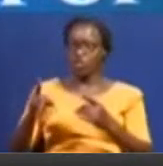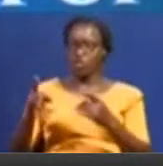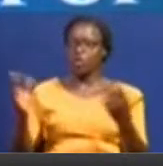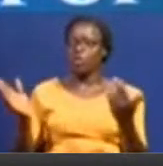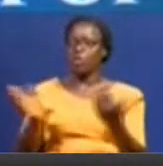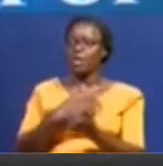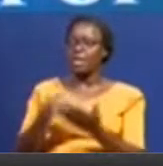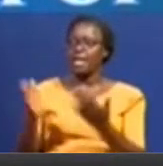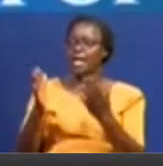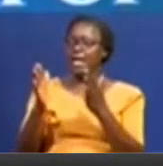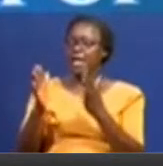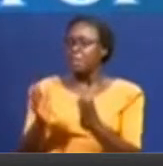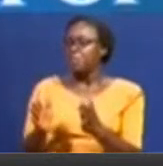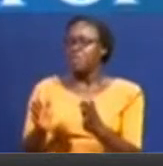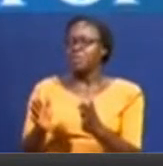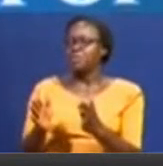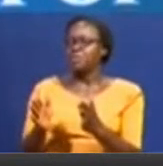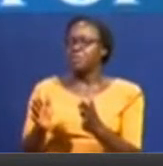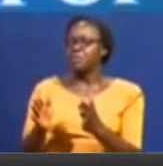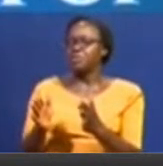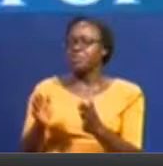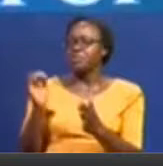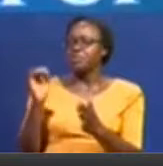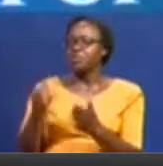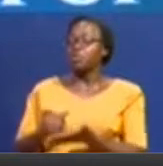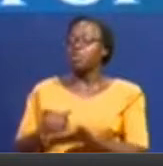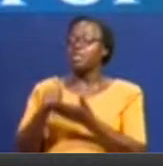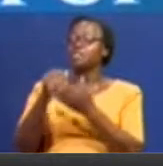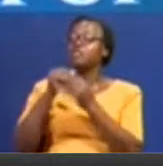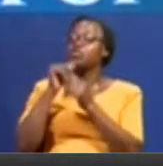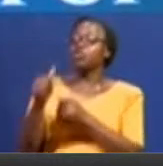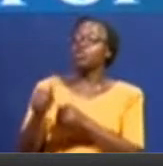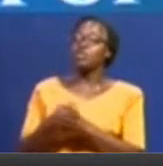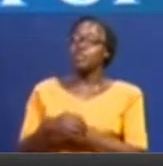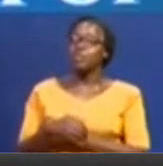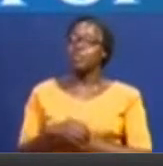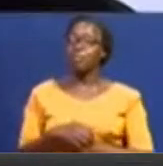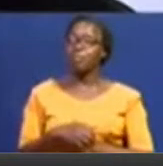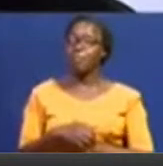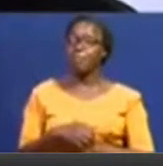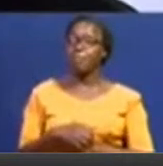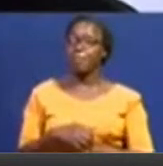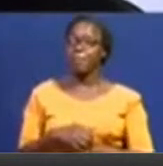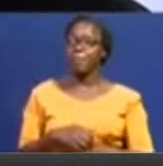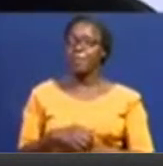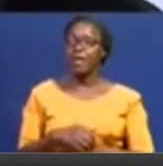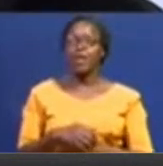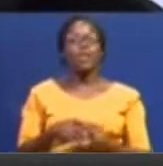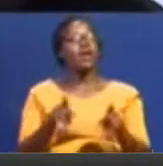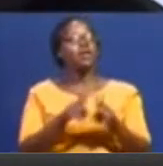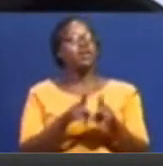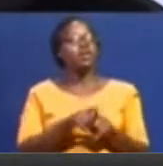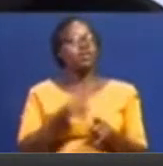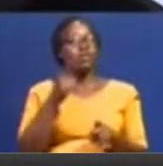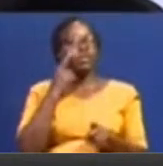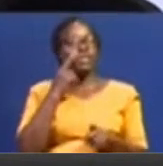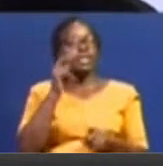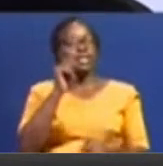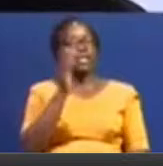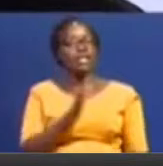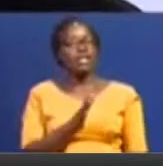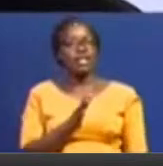a person actually should be an assisted voter. Yes. We have also seen